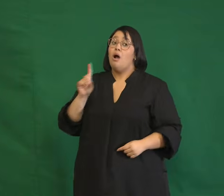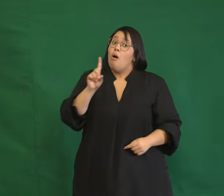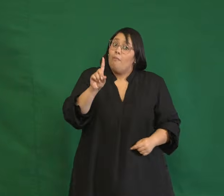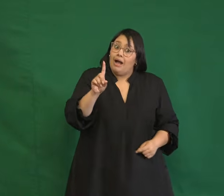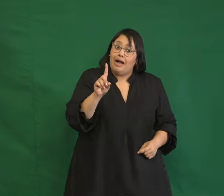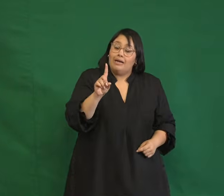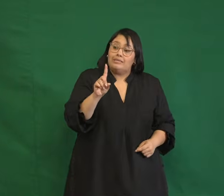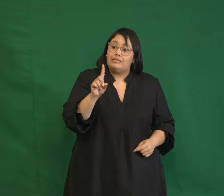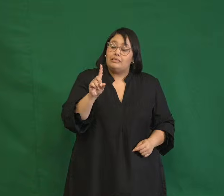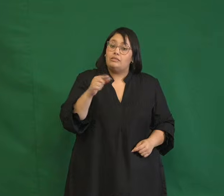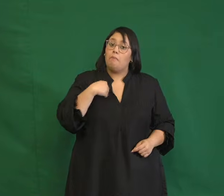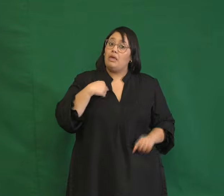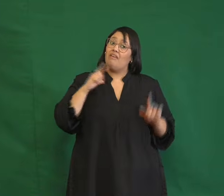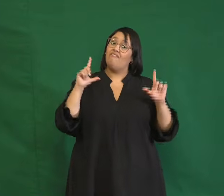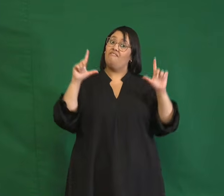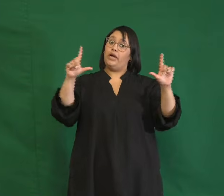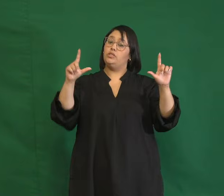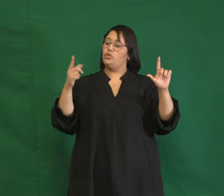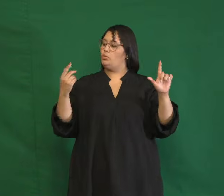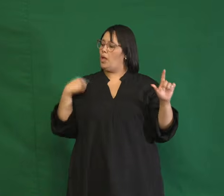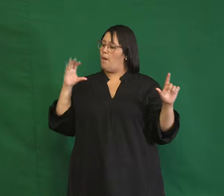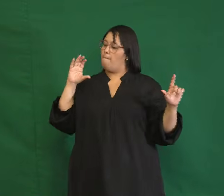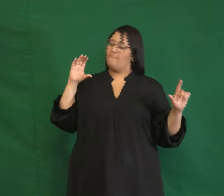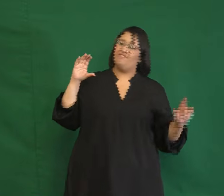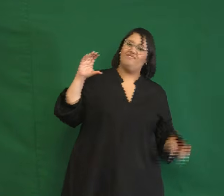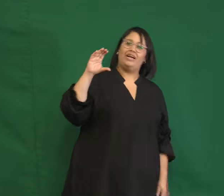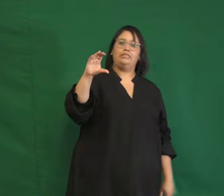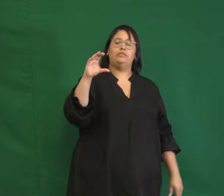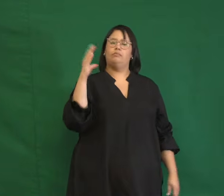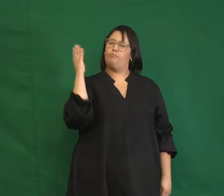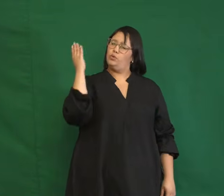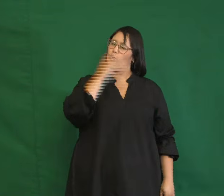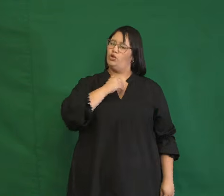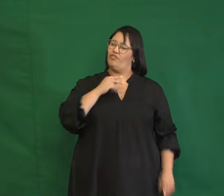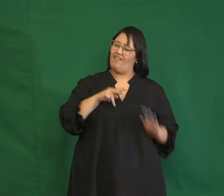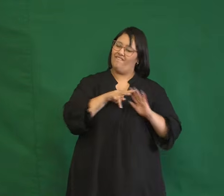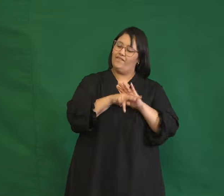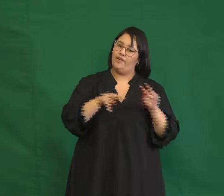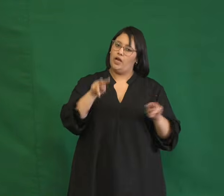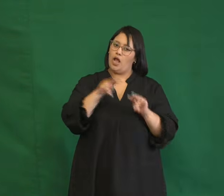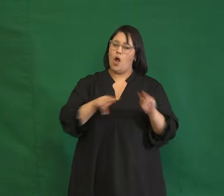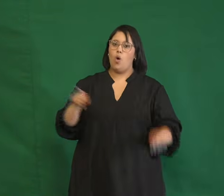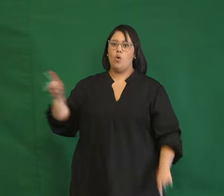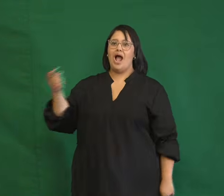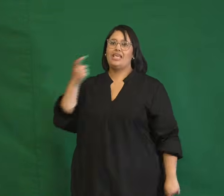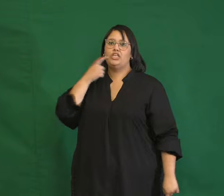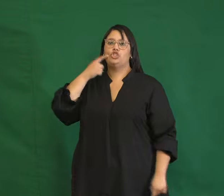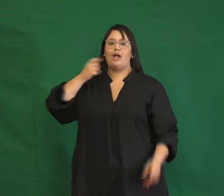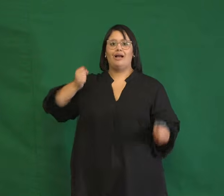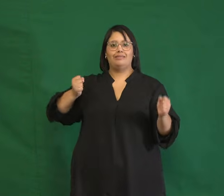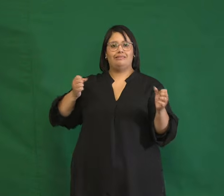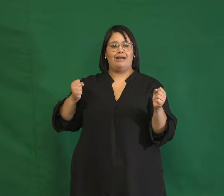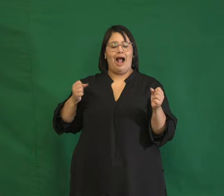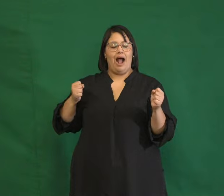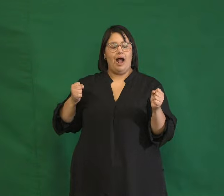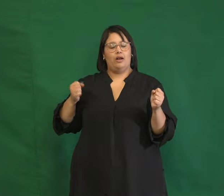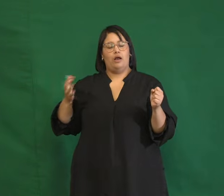thing that I did was add a beautiful video of Aisha signing